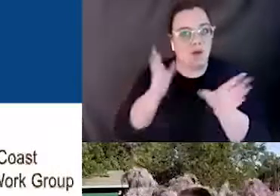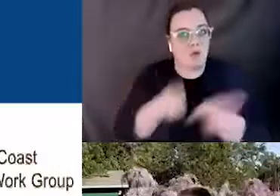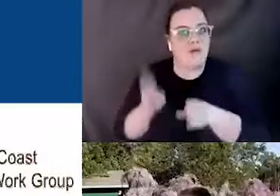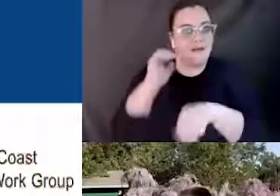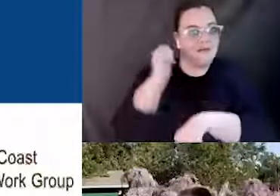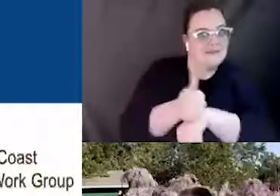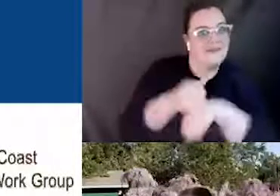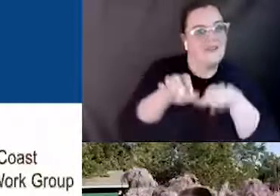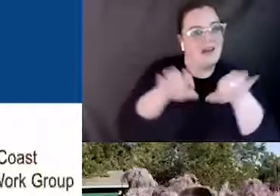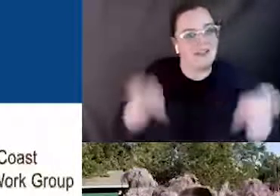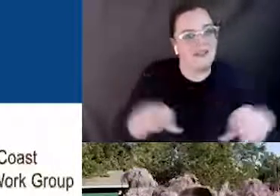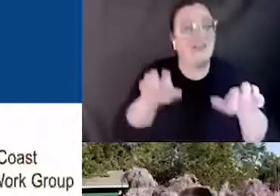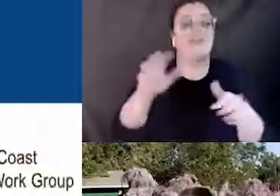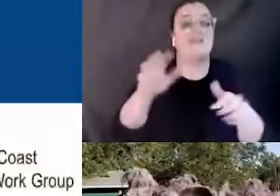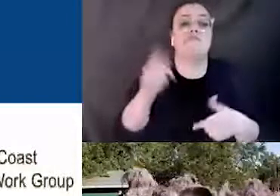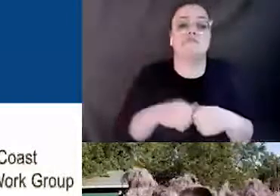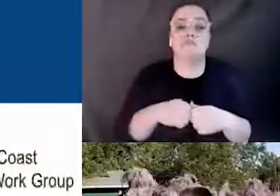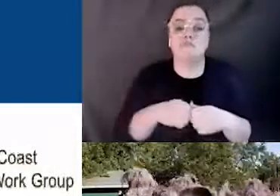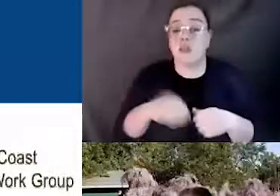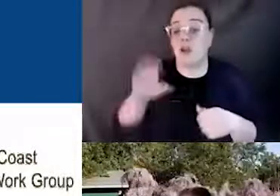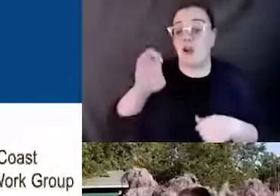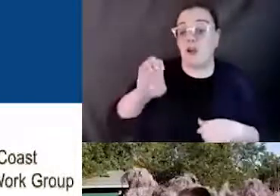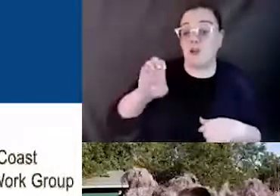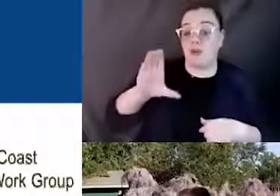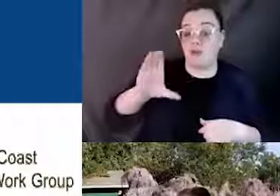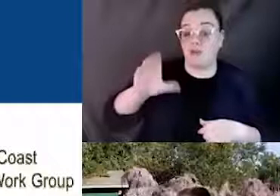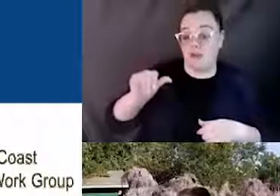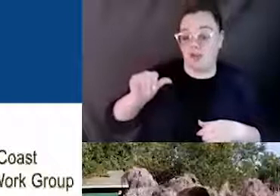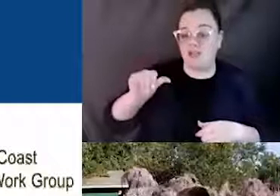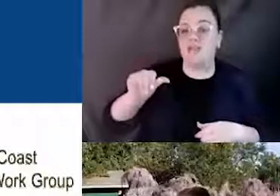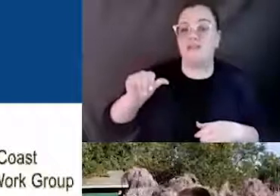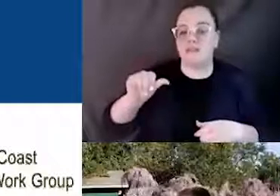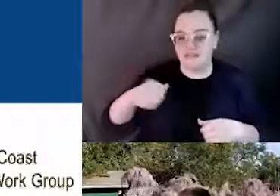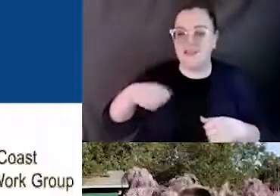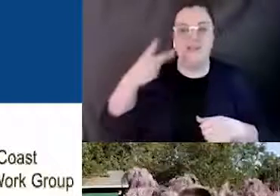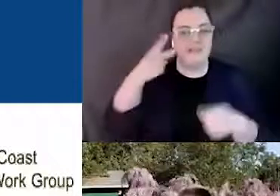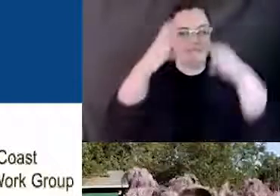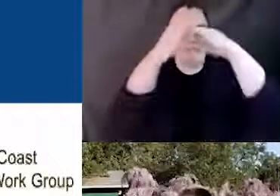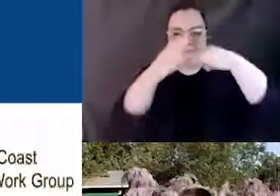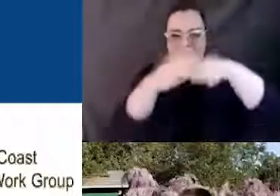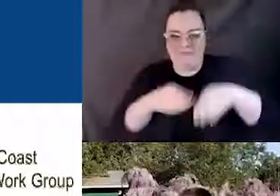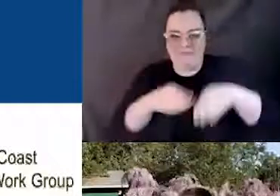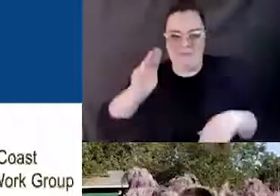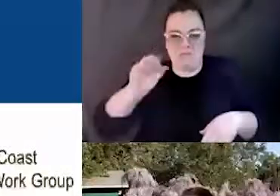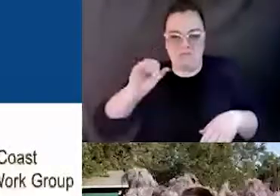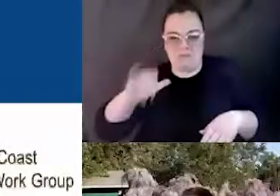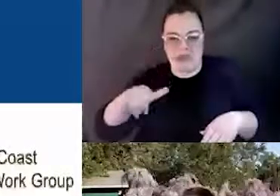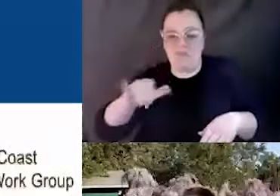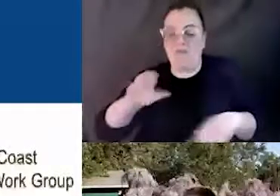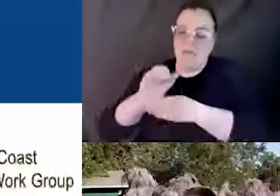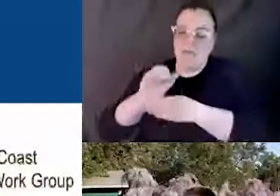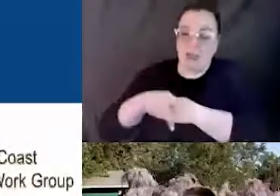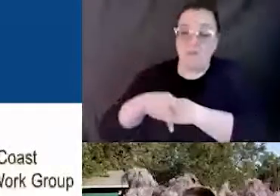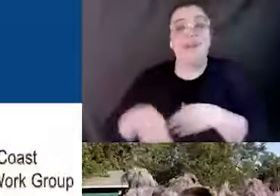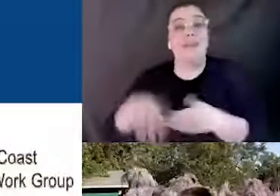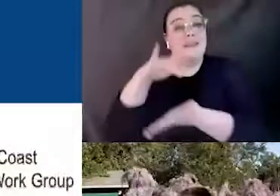through. The Earthquake Country Alliance is broken apart. You can see the map here, ECA Central Coast, ECA